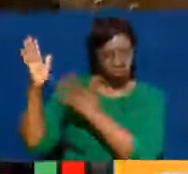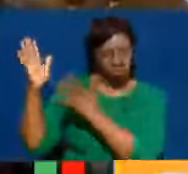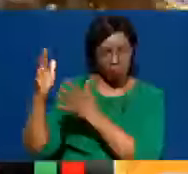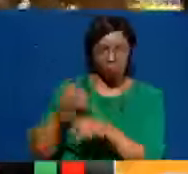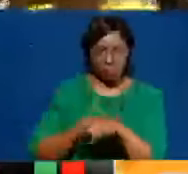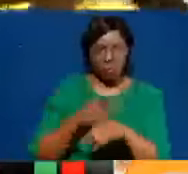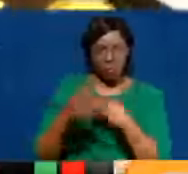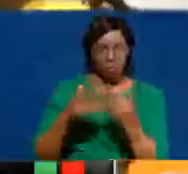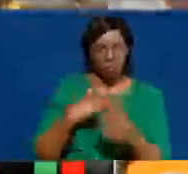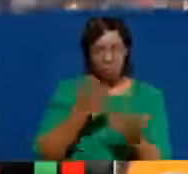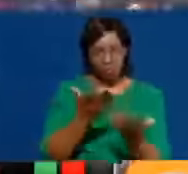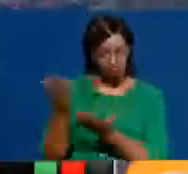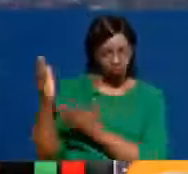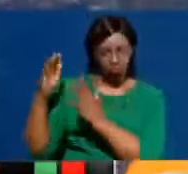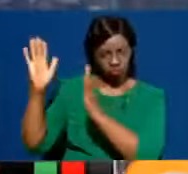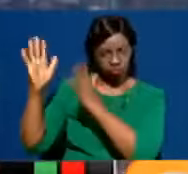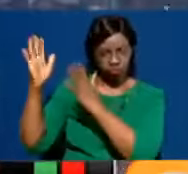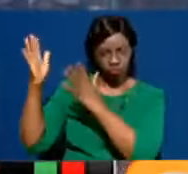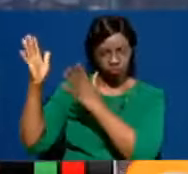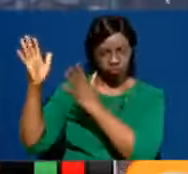anapoendelea kuchukua kiapo.